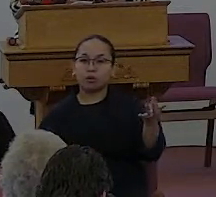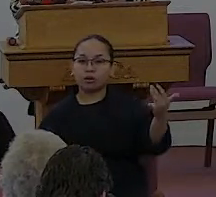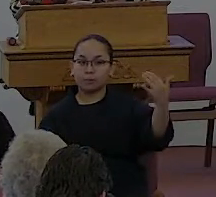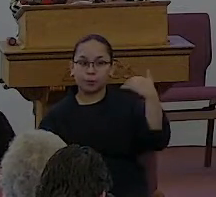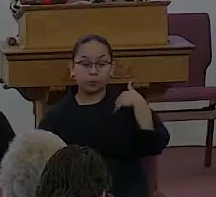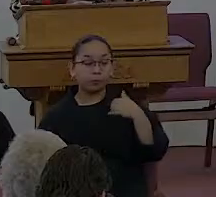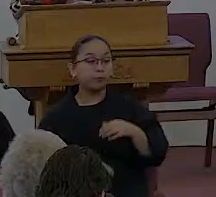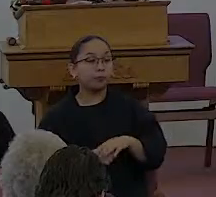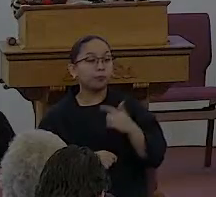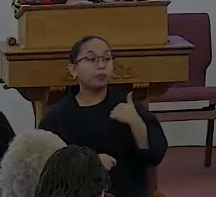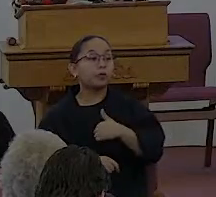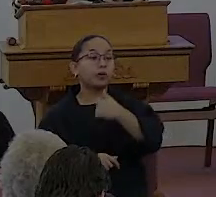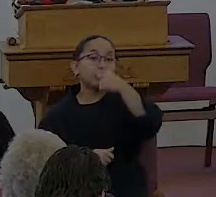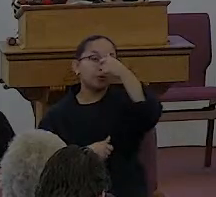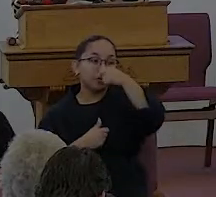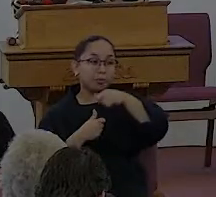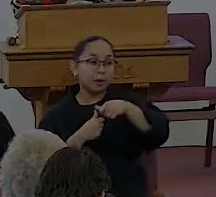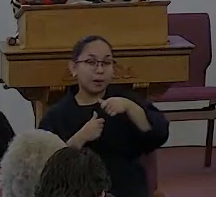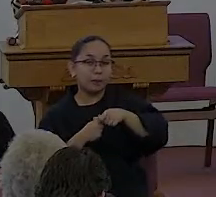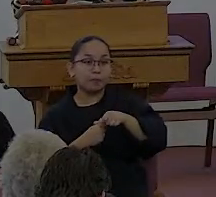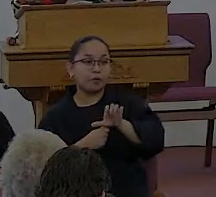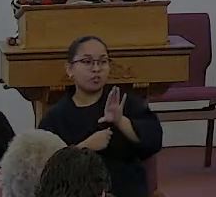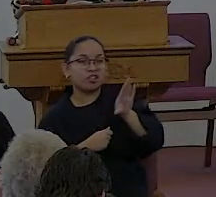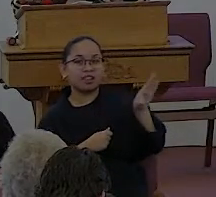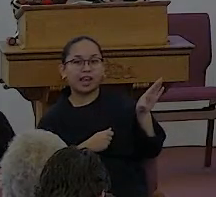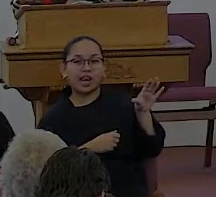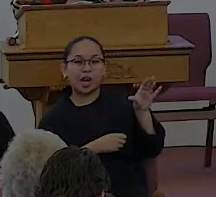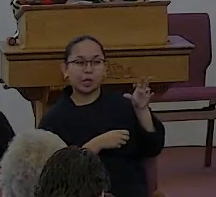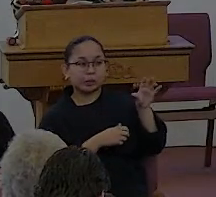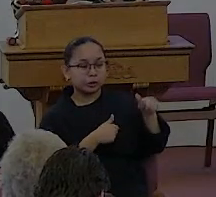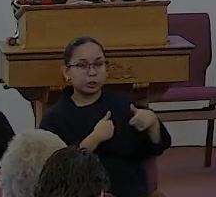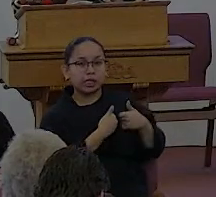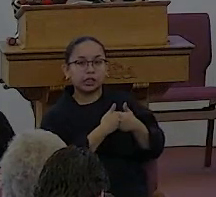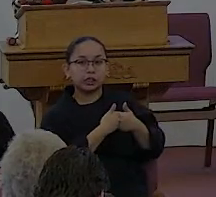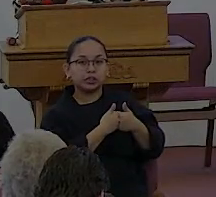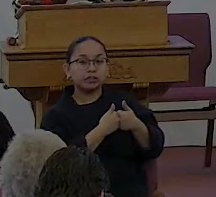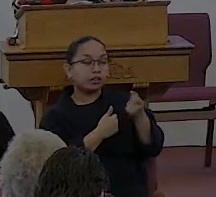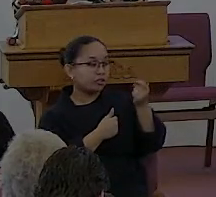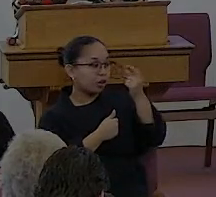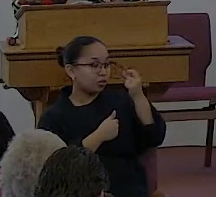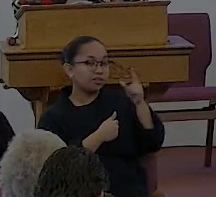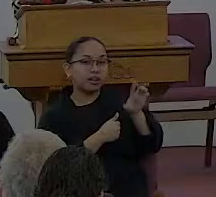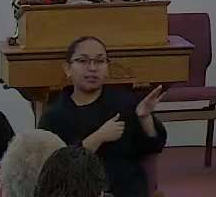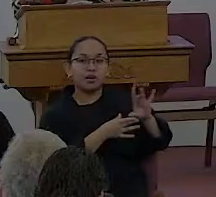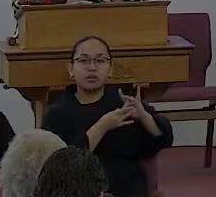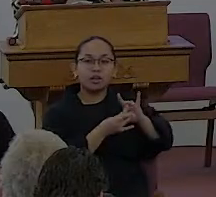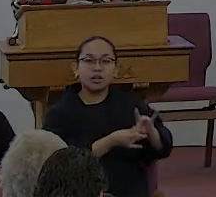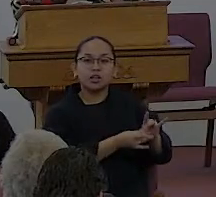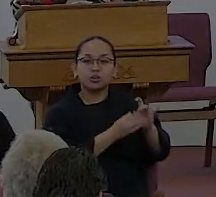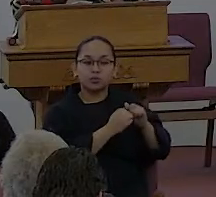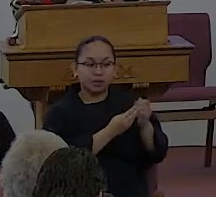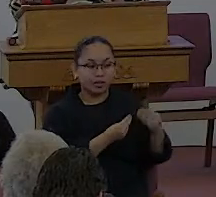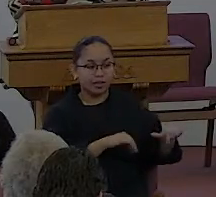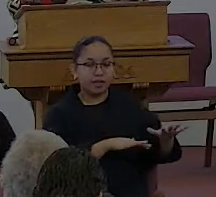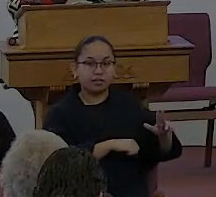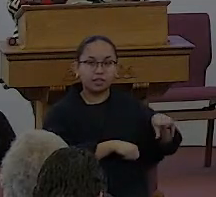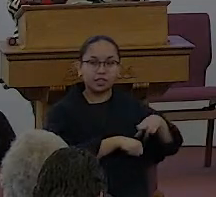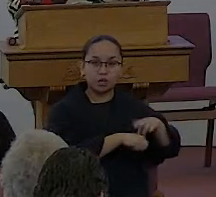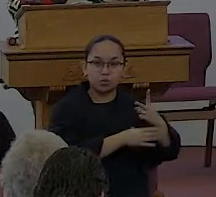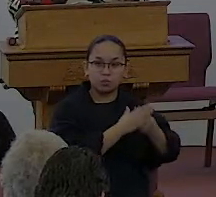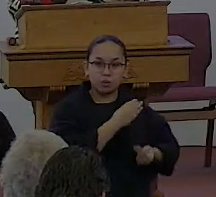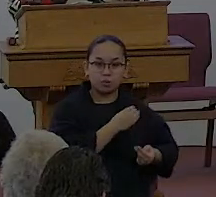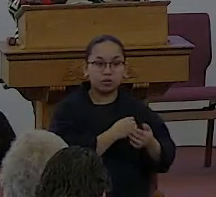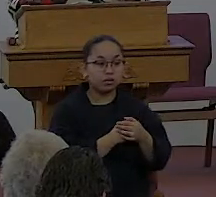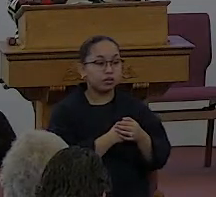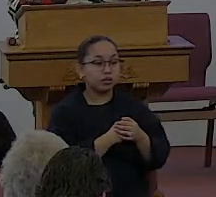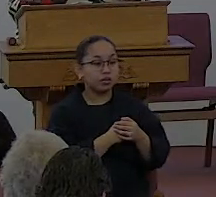can remember the hardships they faced and understand the connections they had with the land and nature. They may not have been